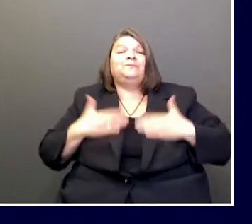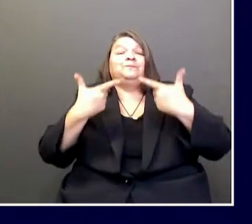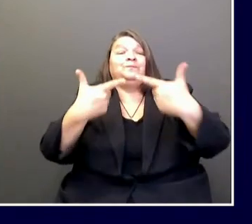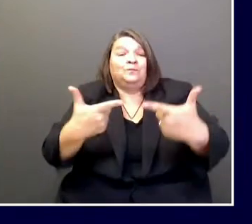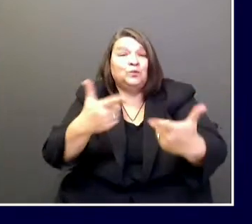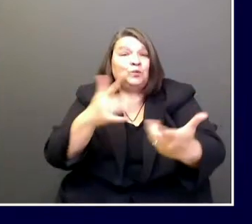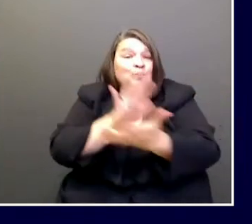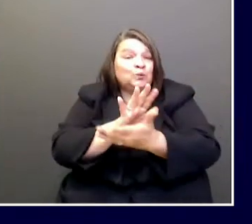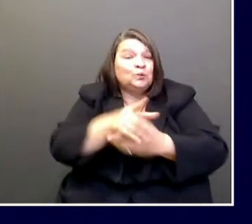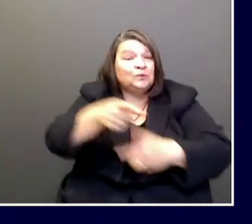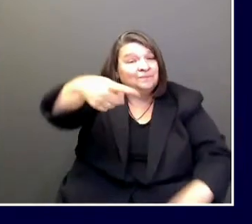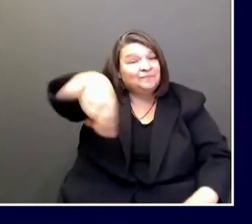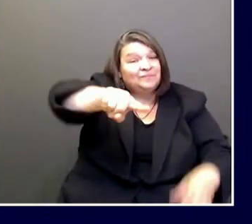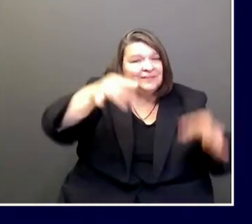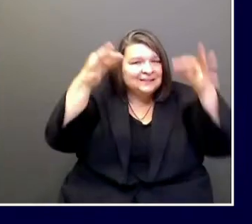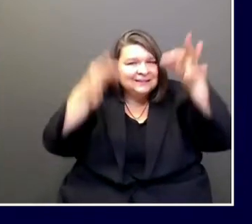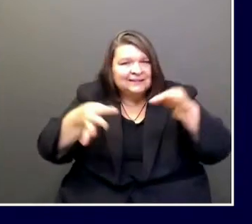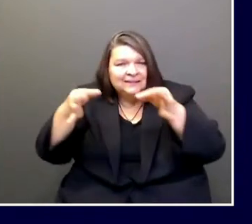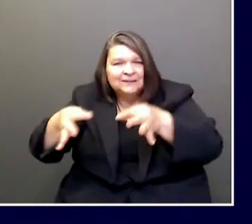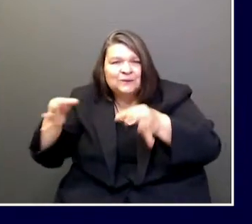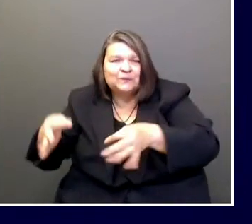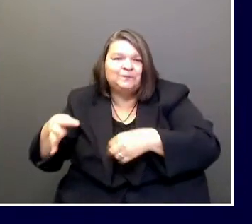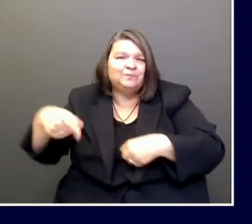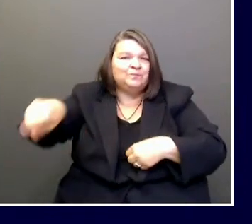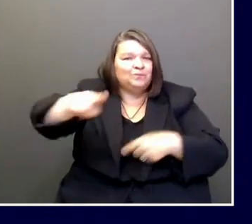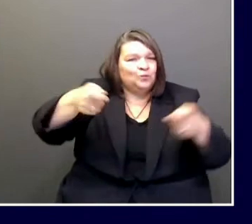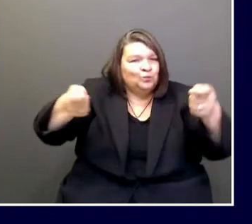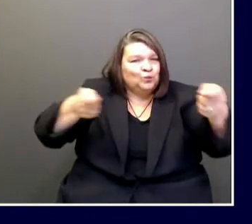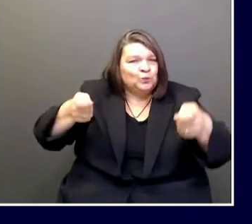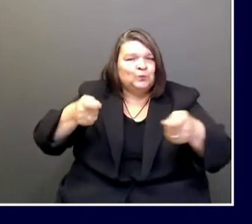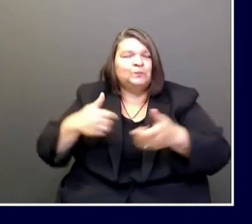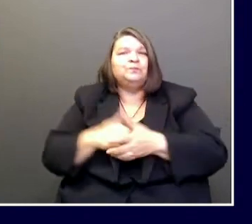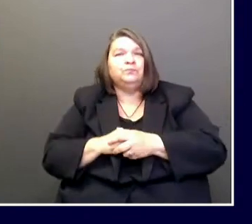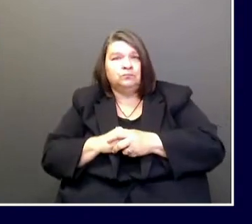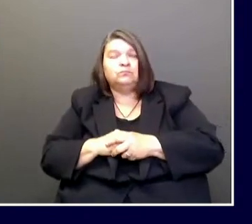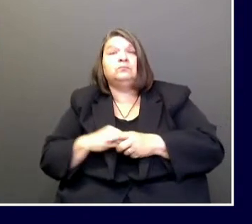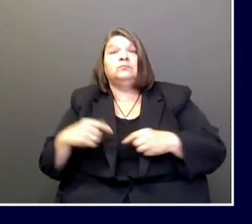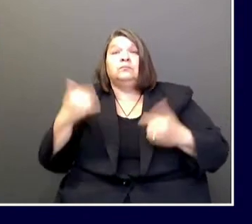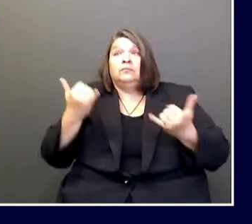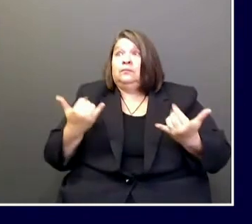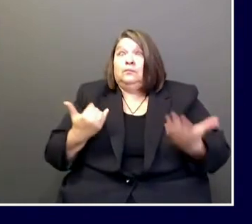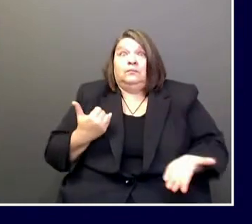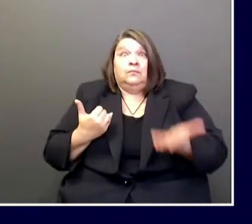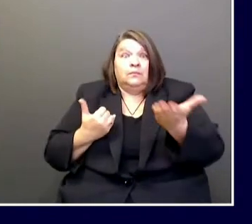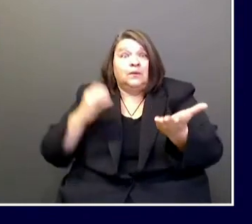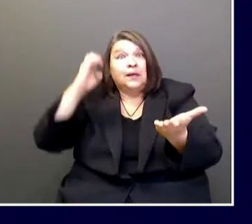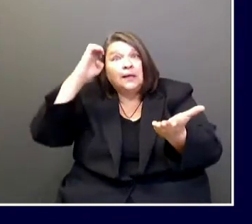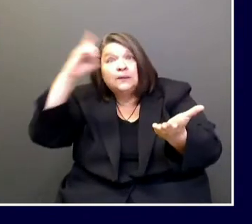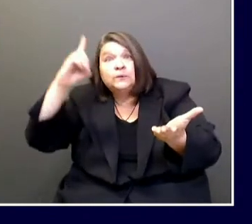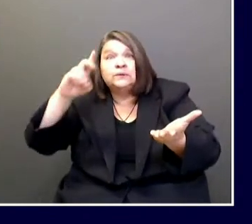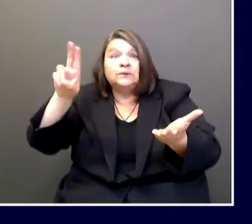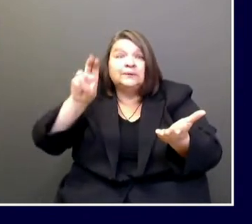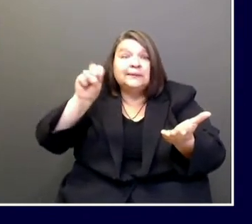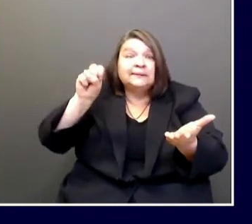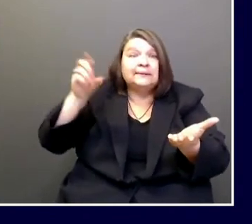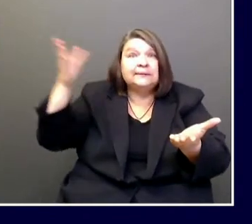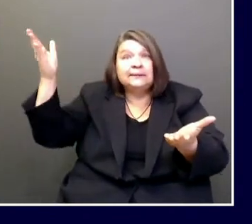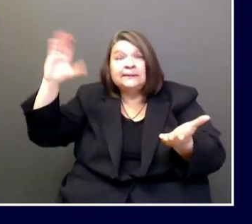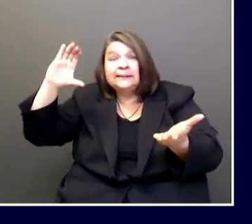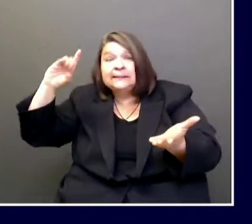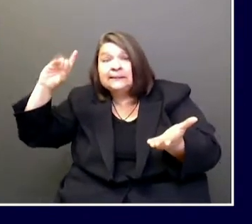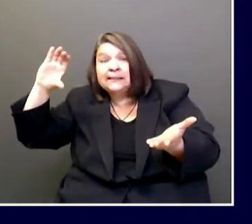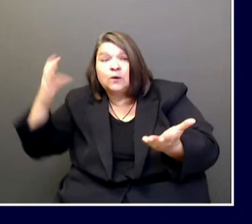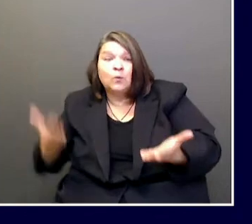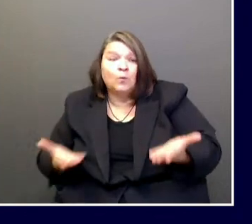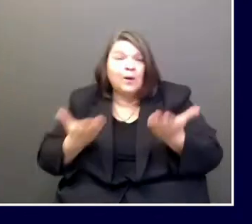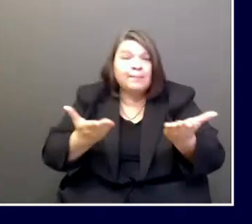make the decisions about whether they do implement the US CDC recommendations as just that, a recommendation or requirement.